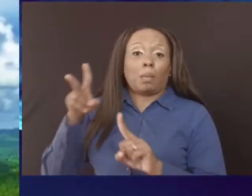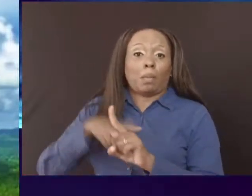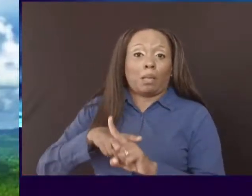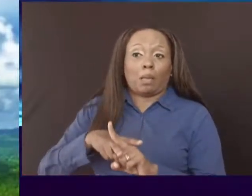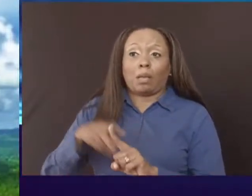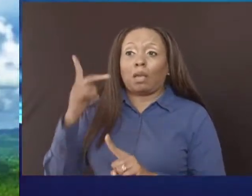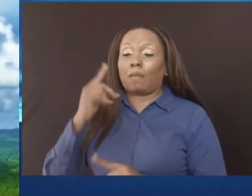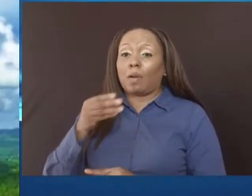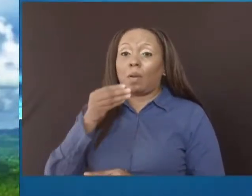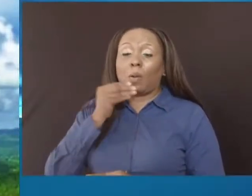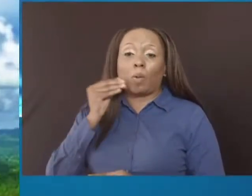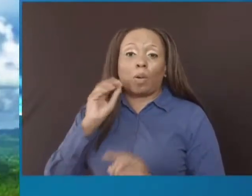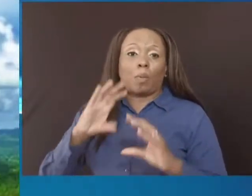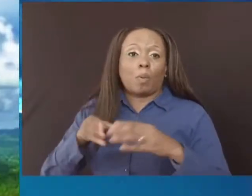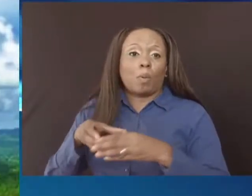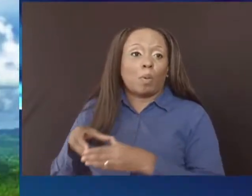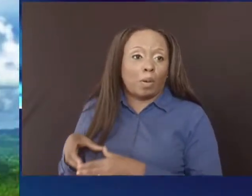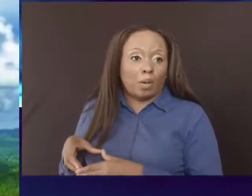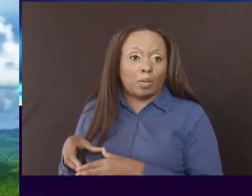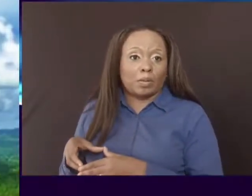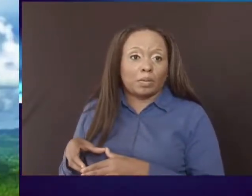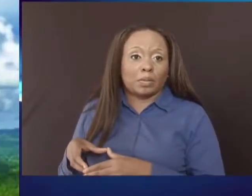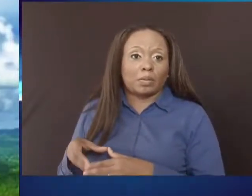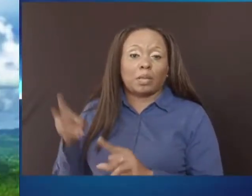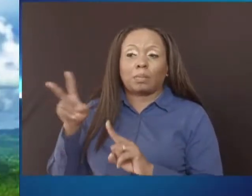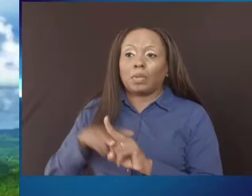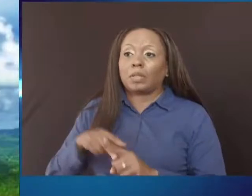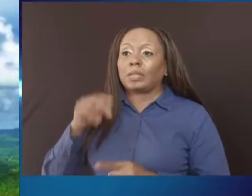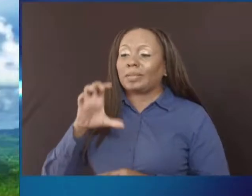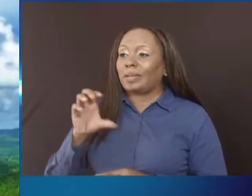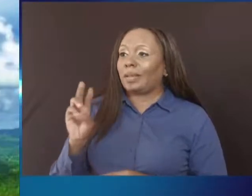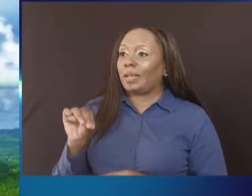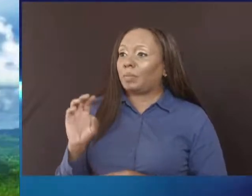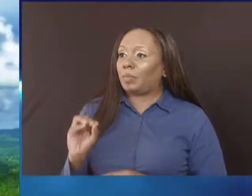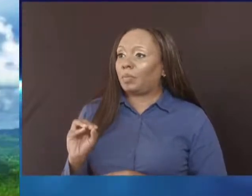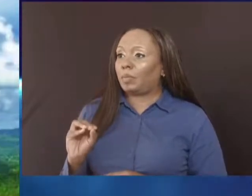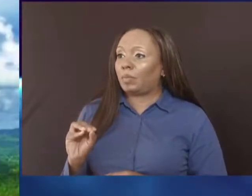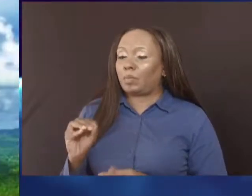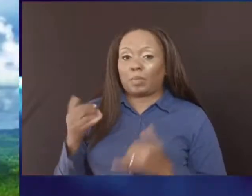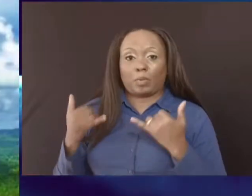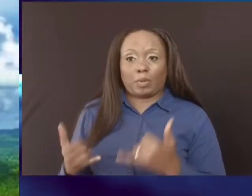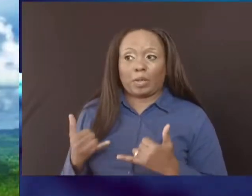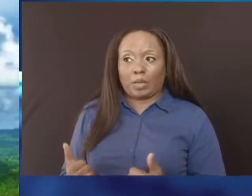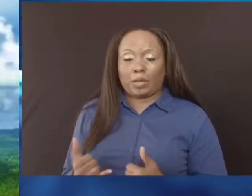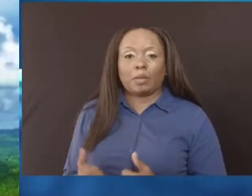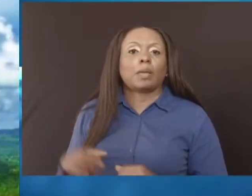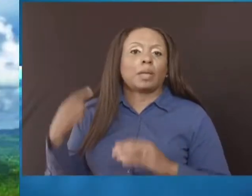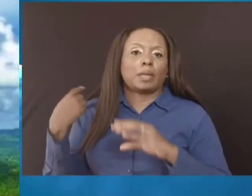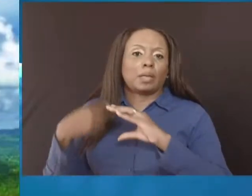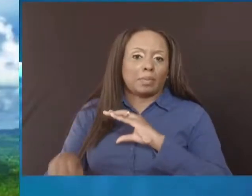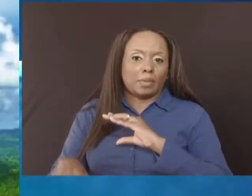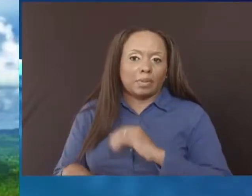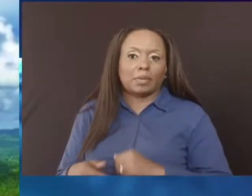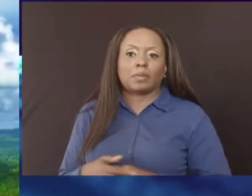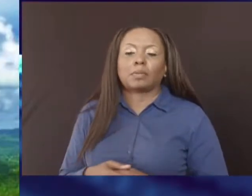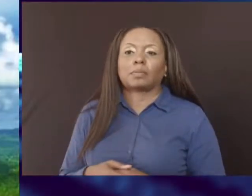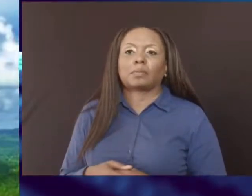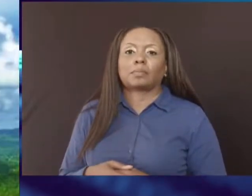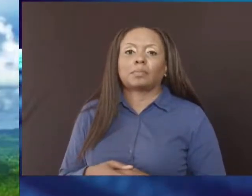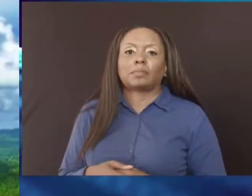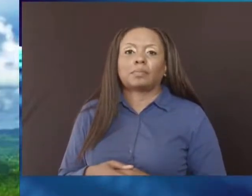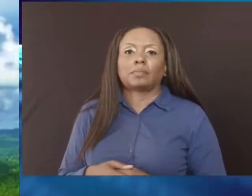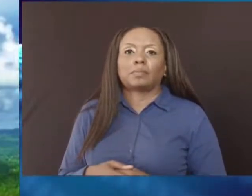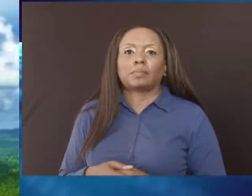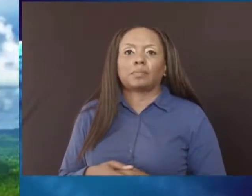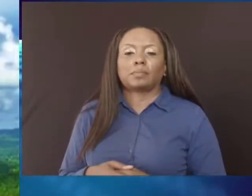quarantine to the CMO acting at this point in time via email, stating so that they